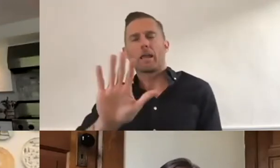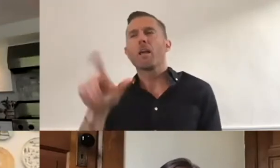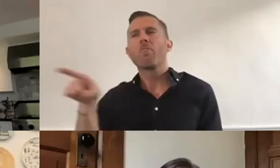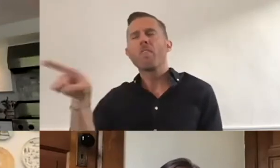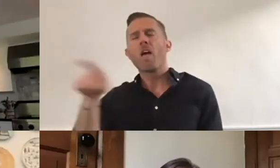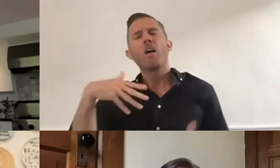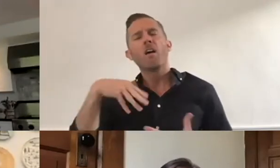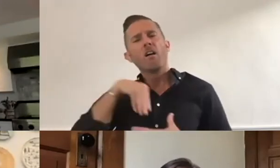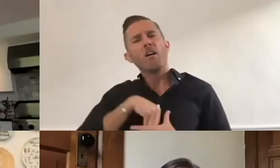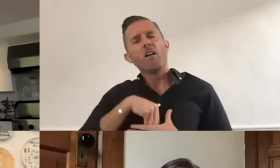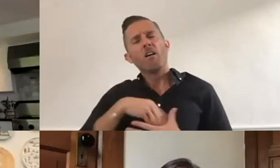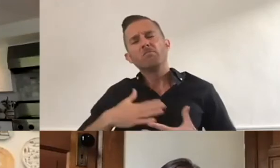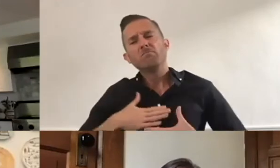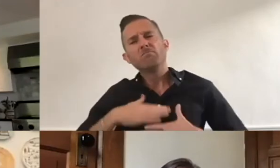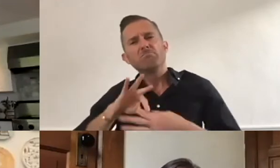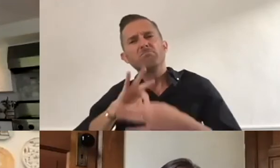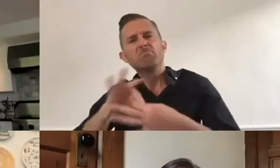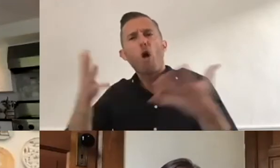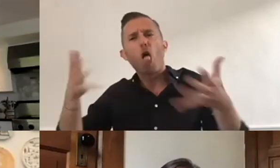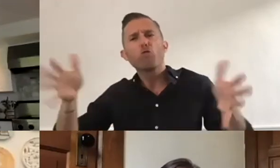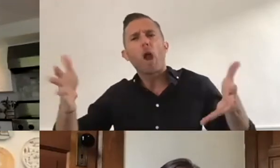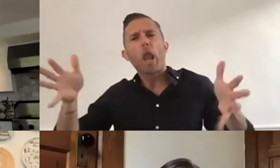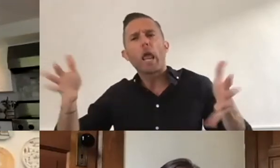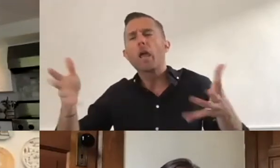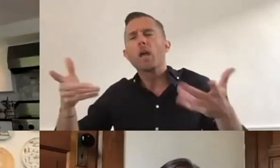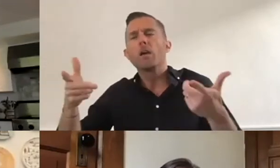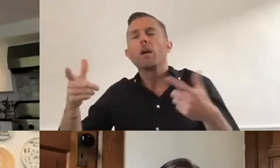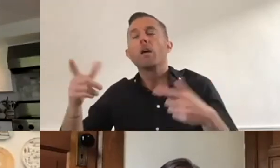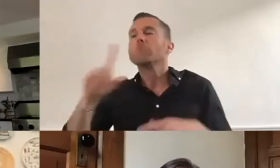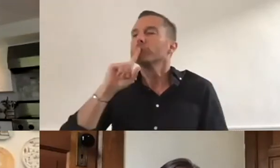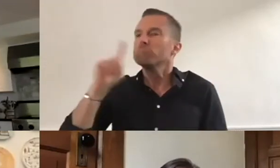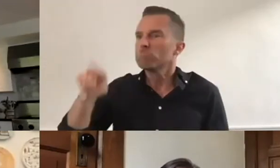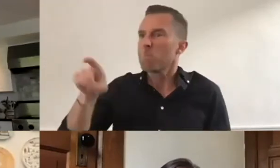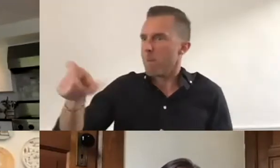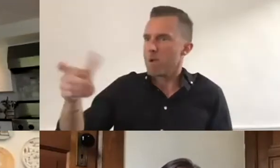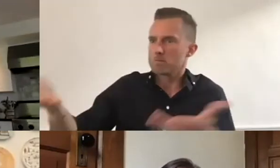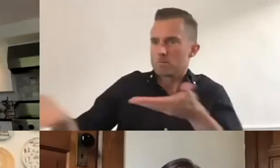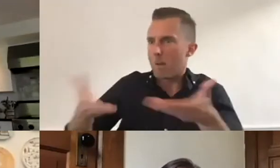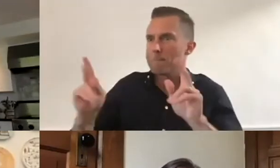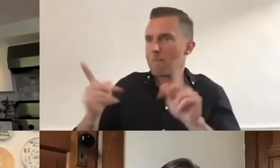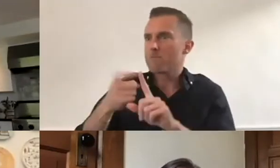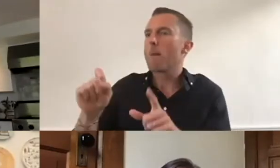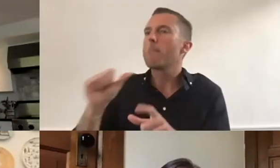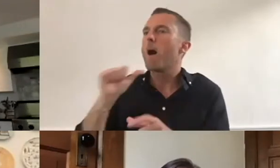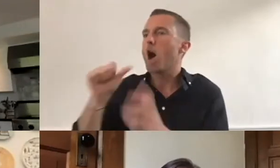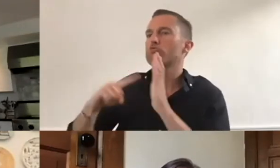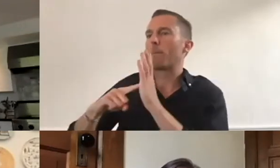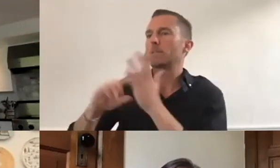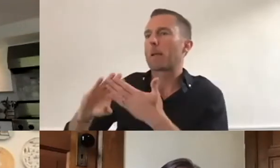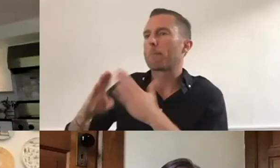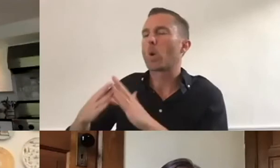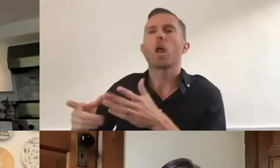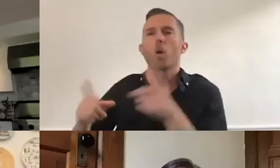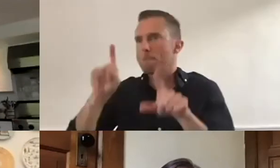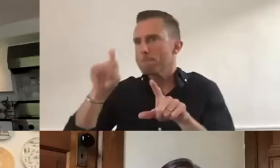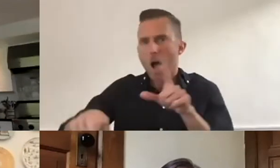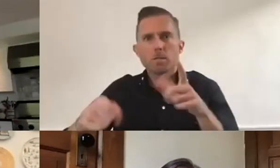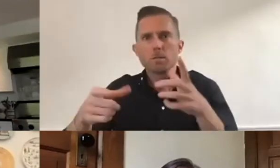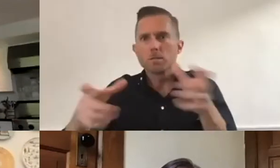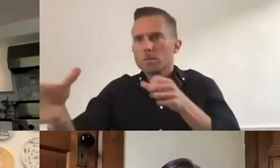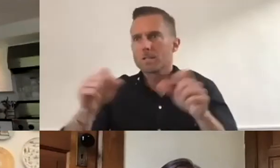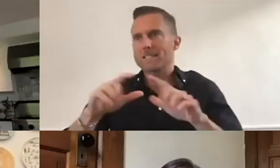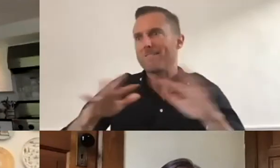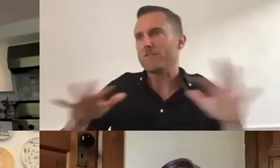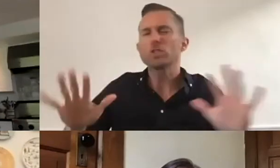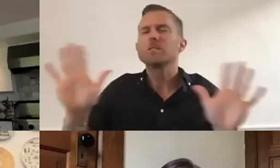from underrepresented communities, or to buy and develop shows from, you know, these diverse writers. That